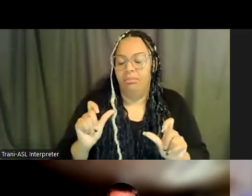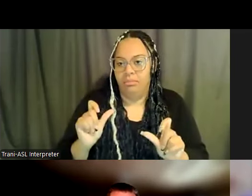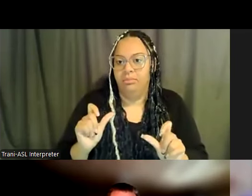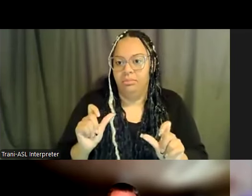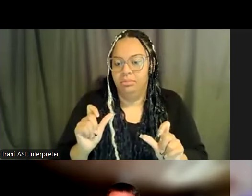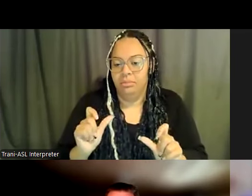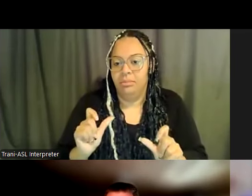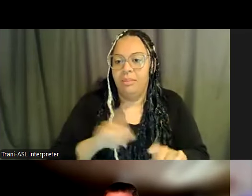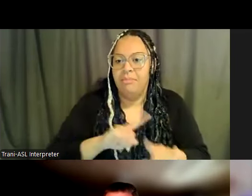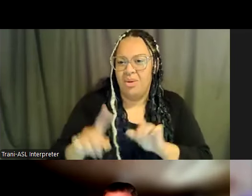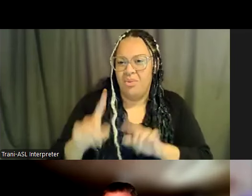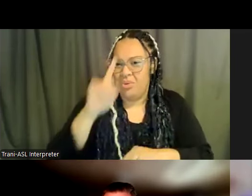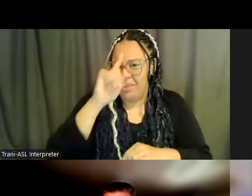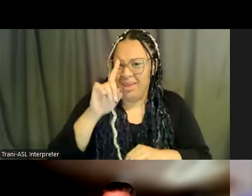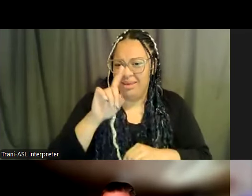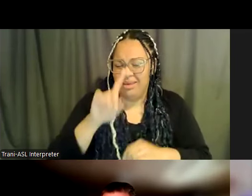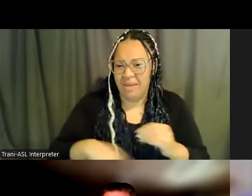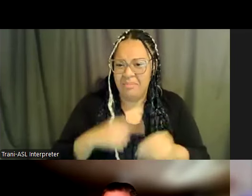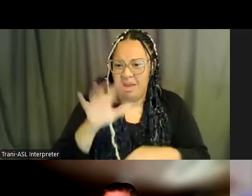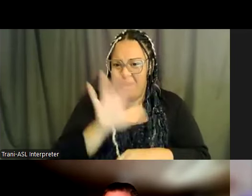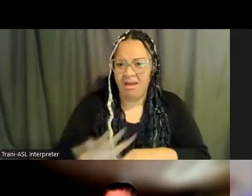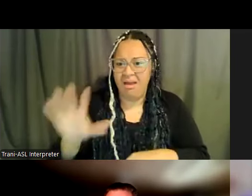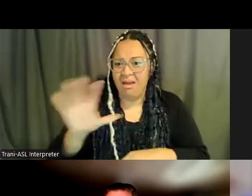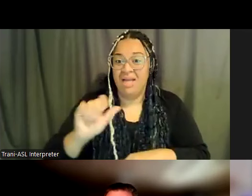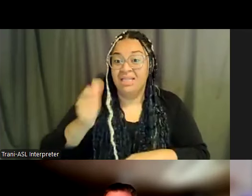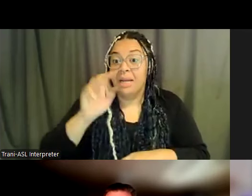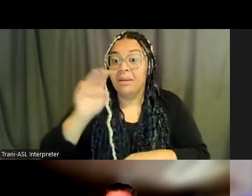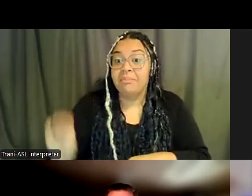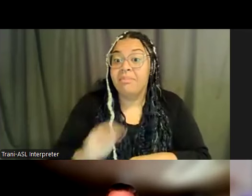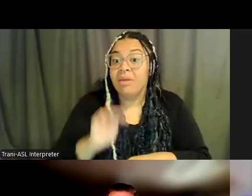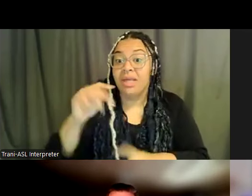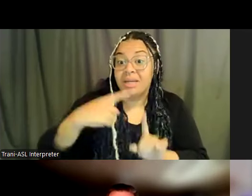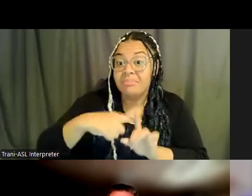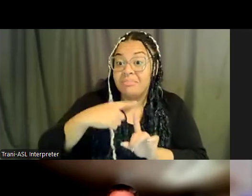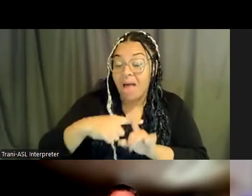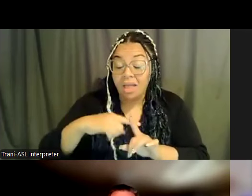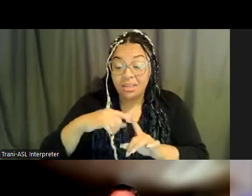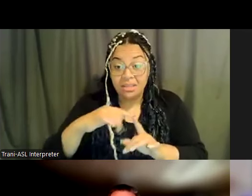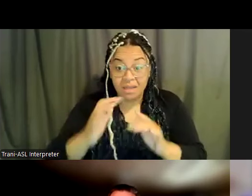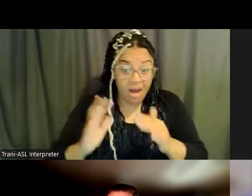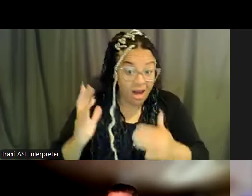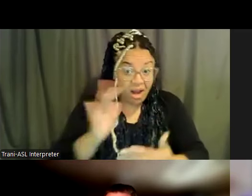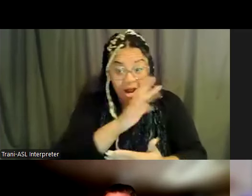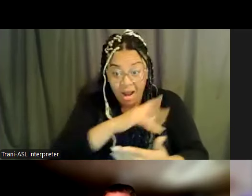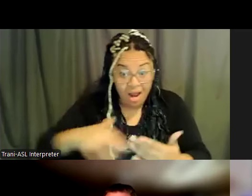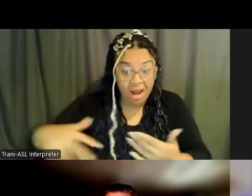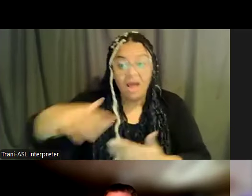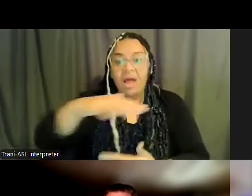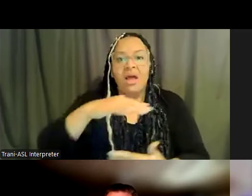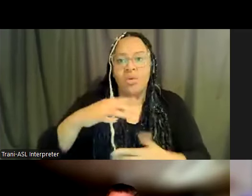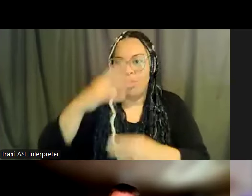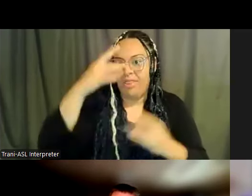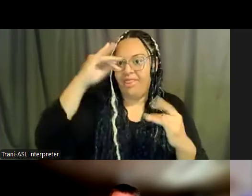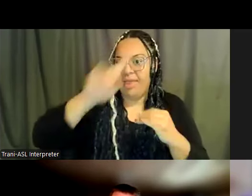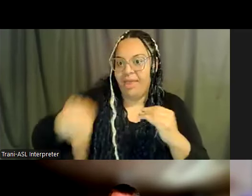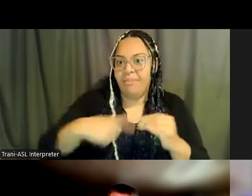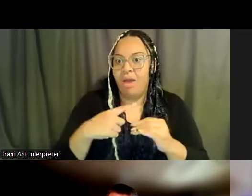idea that the estimates are in about 10 million plus range of Americans who think about suicide every year,